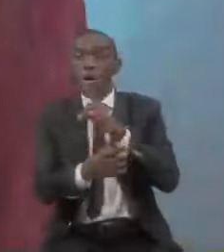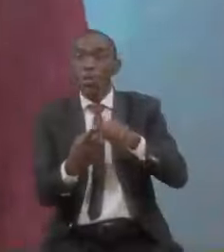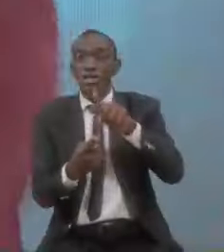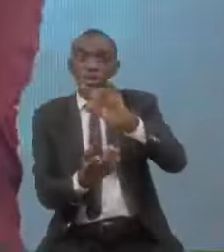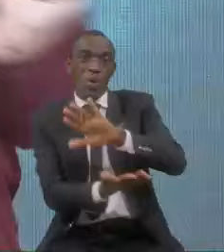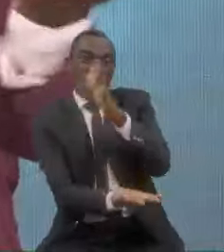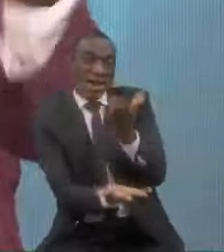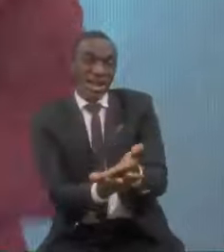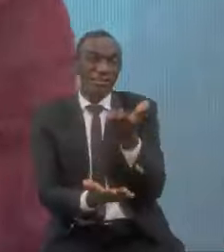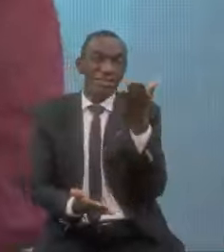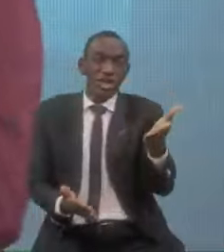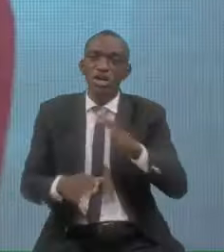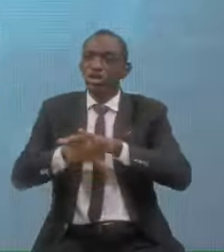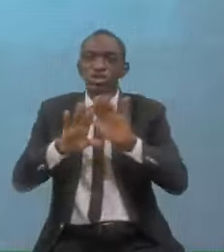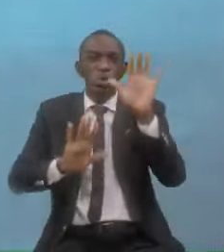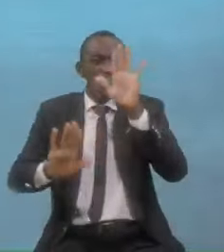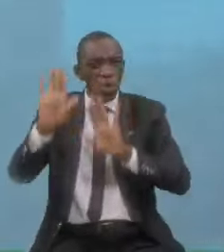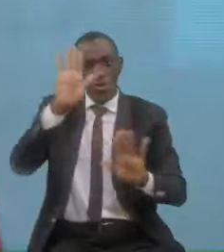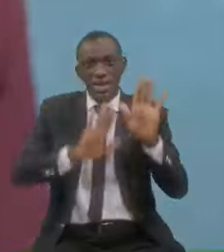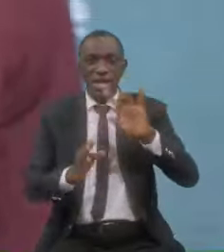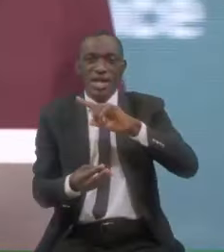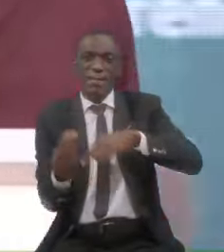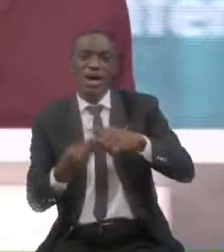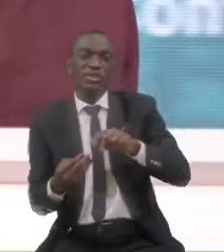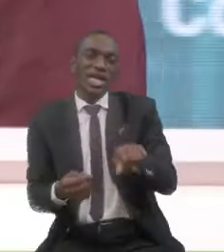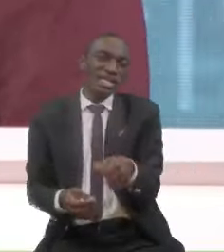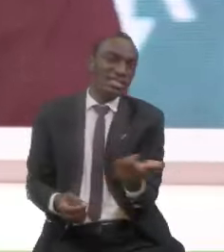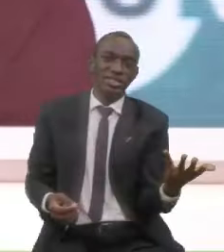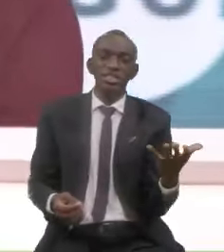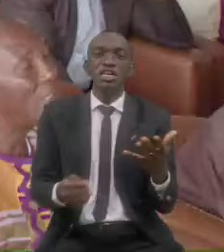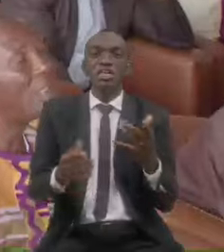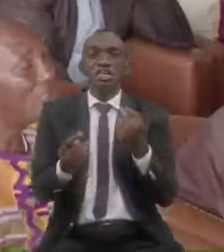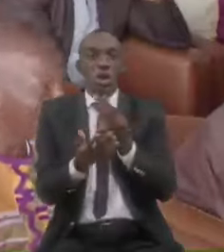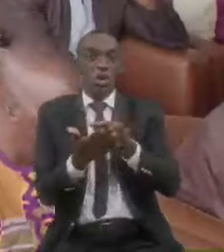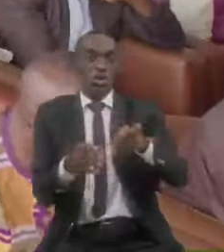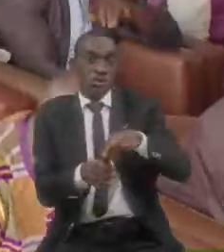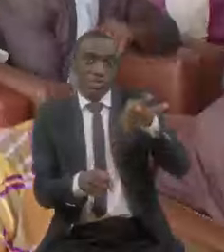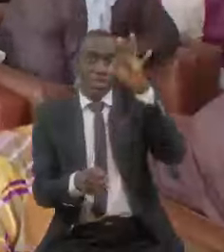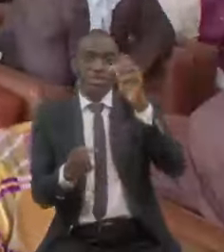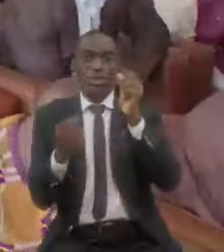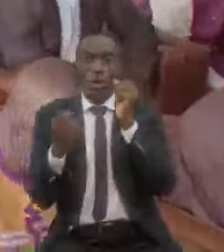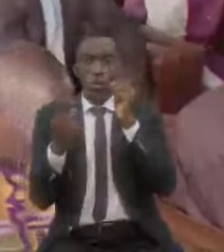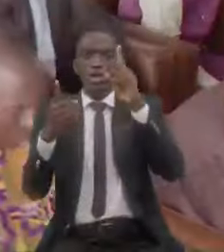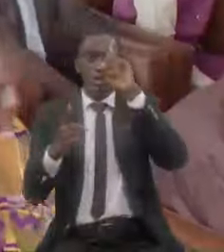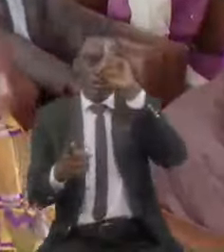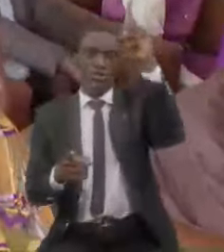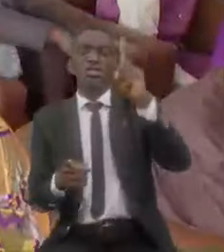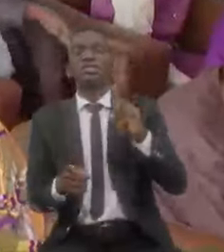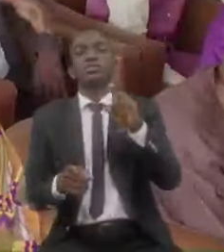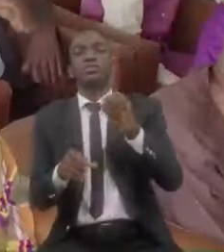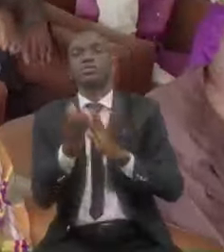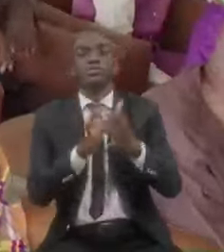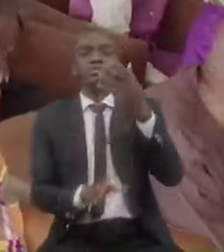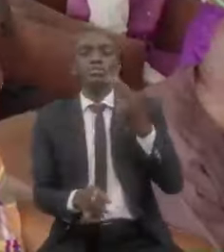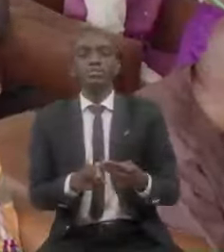about anything. The quickening spirit will be with you. And then